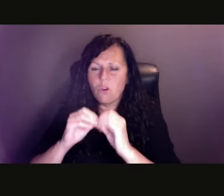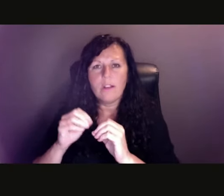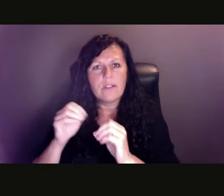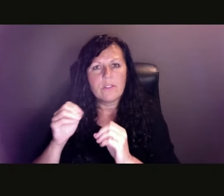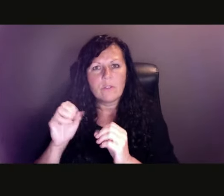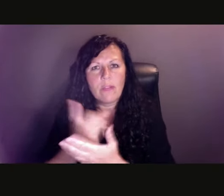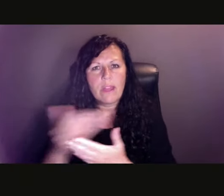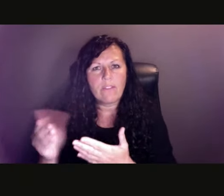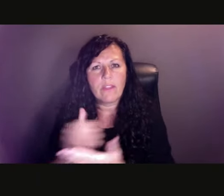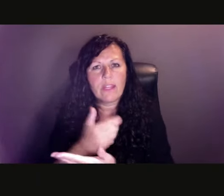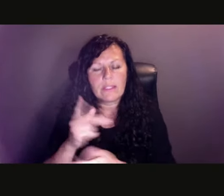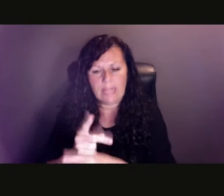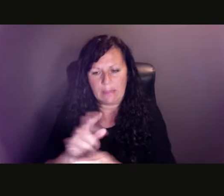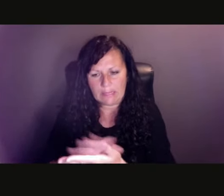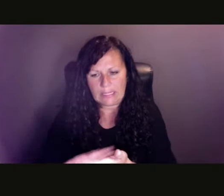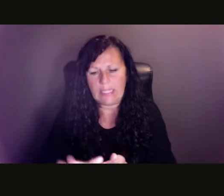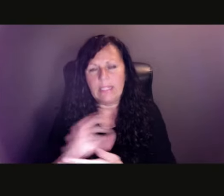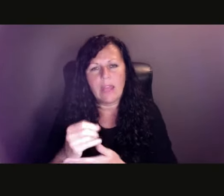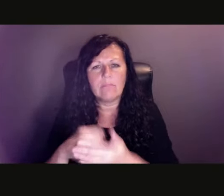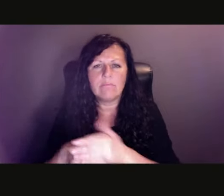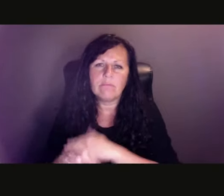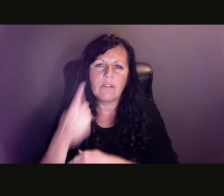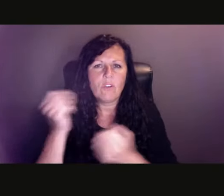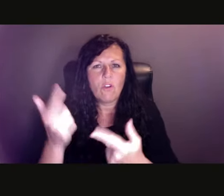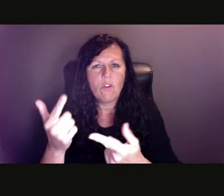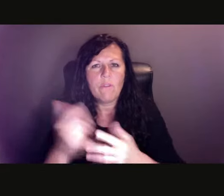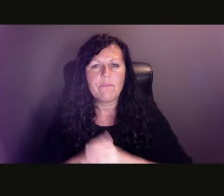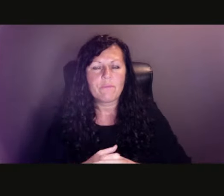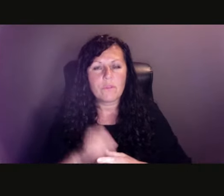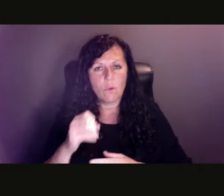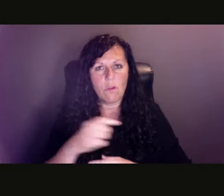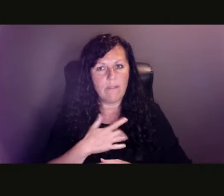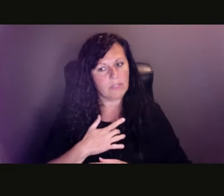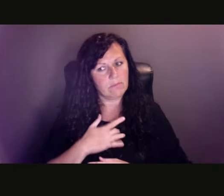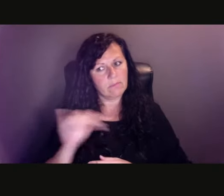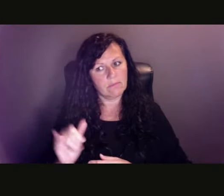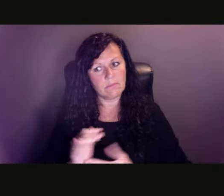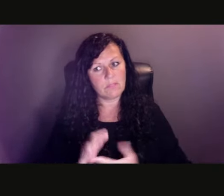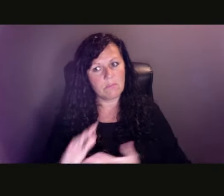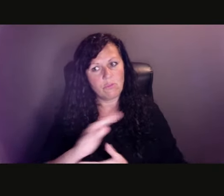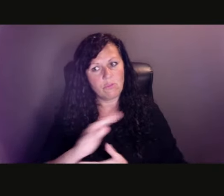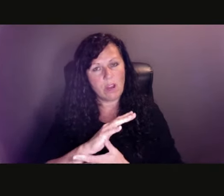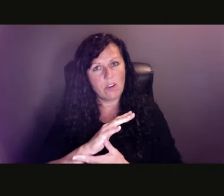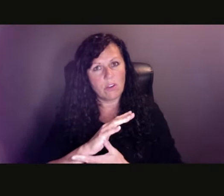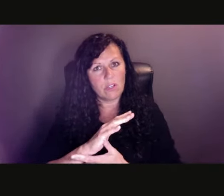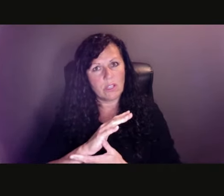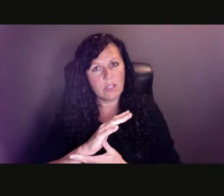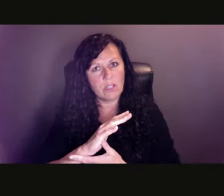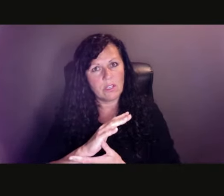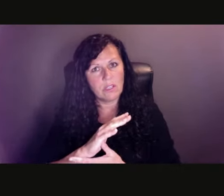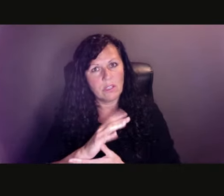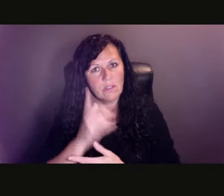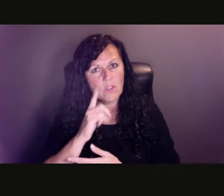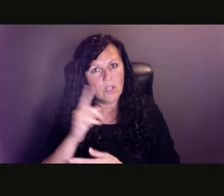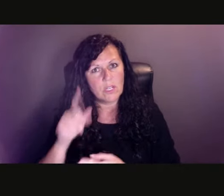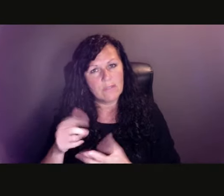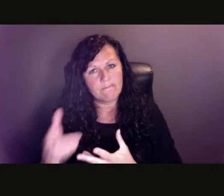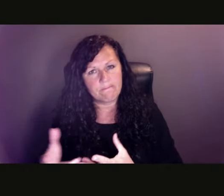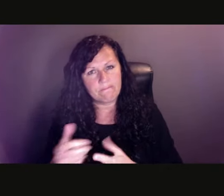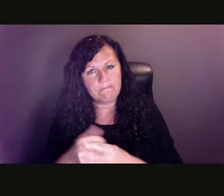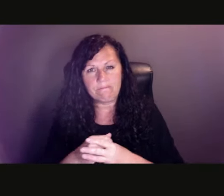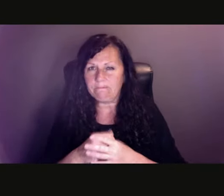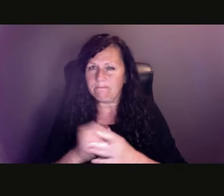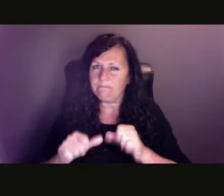all. So I'm very reticent to make that a priority in cutting. I would also notice that given in